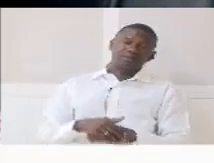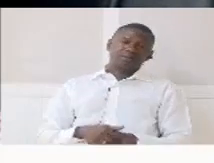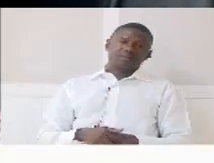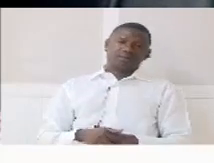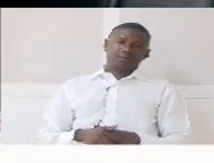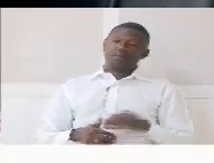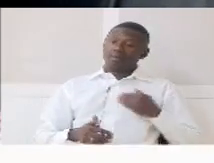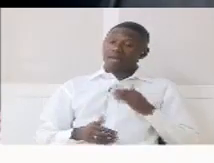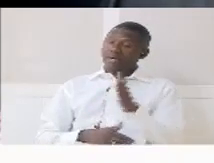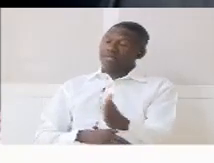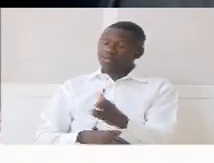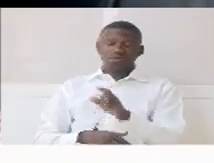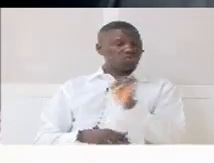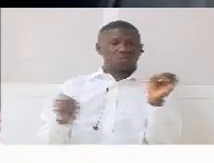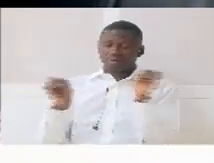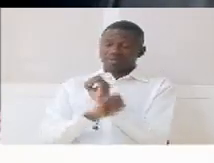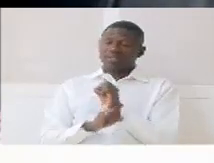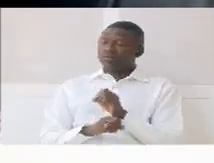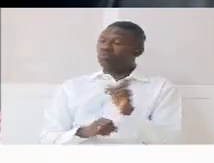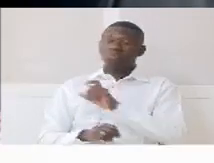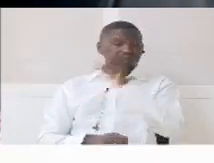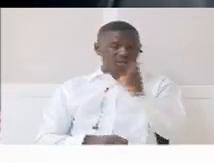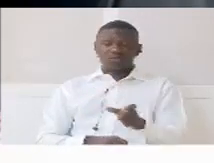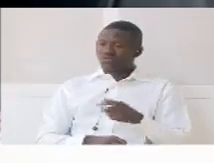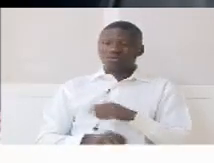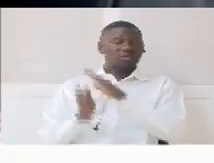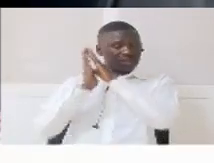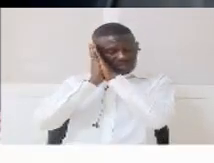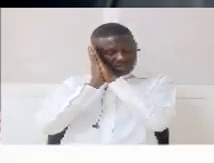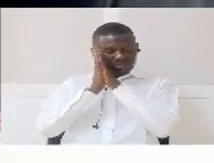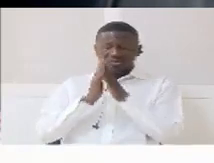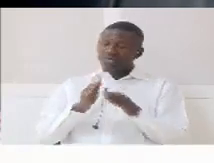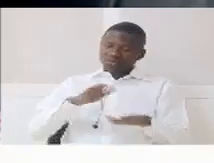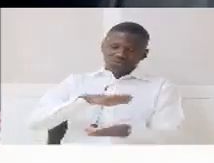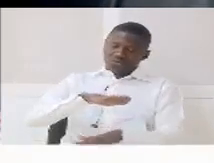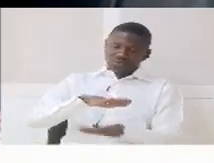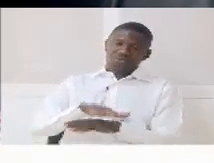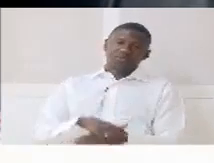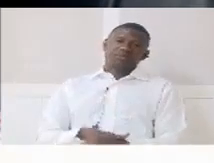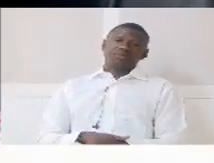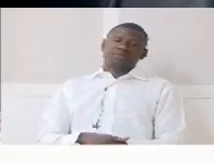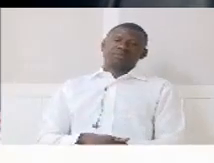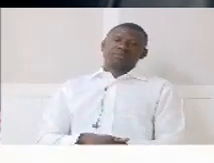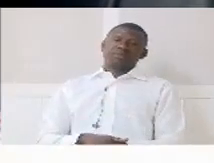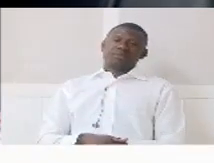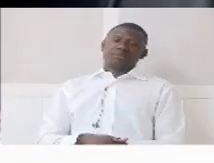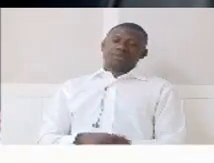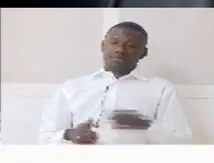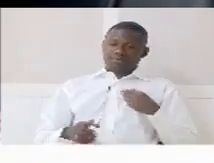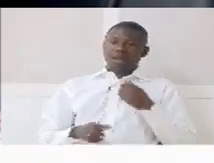should lie on the floor. By cello doku nyami. Because the way that the cell is number of slabs minyenda la cello kang. The number